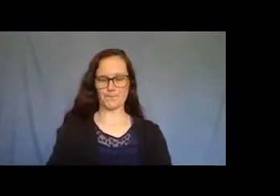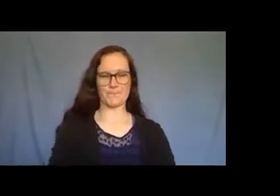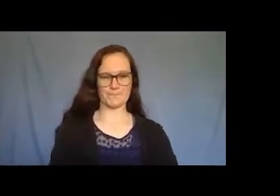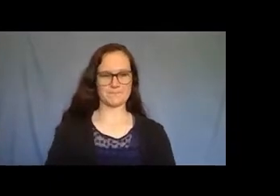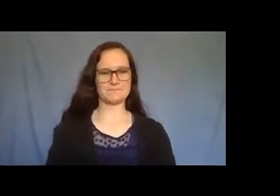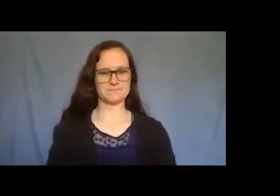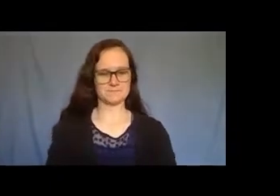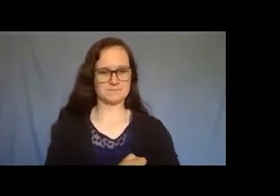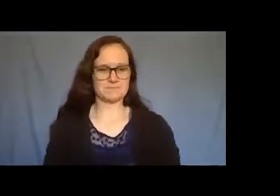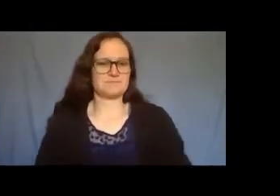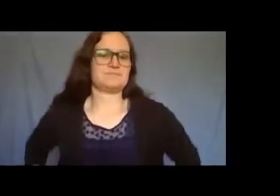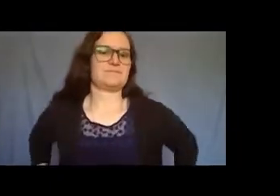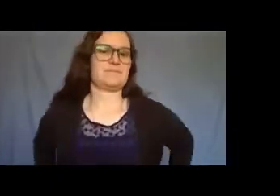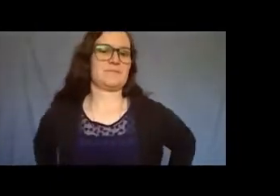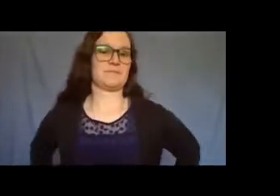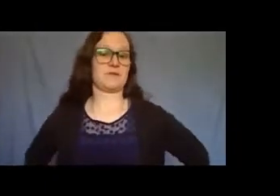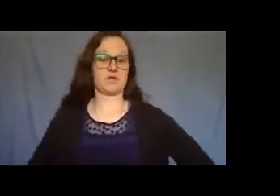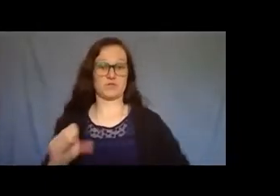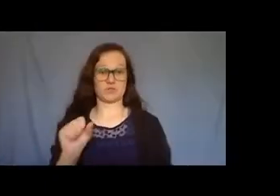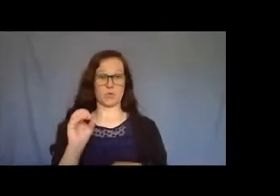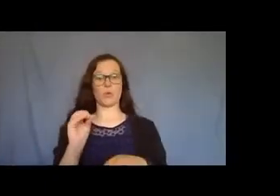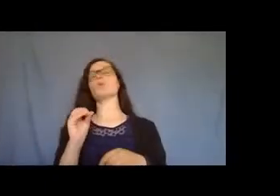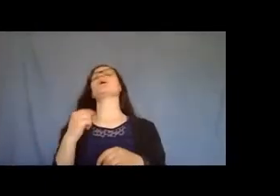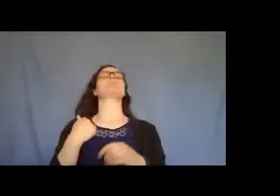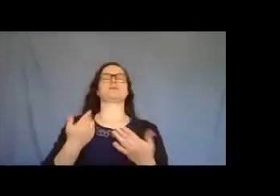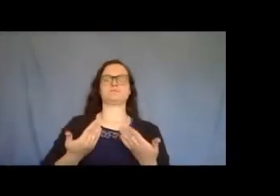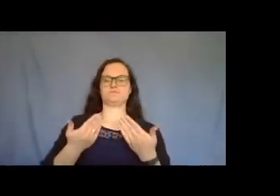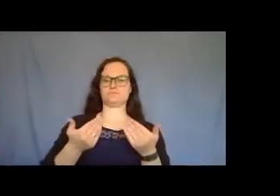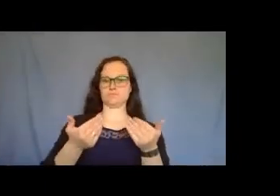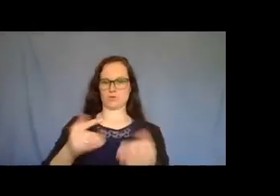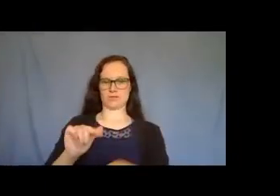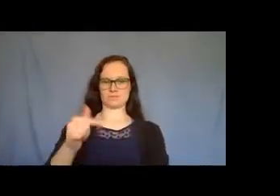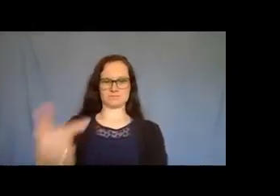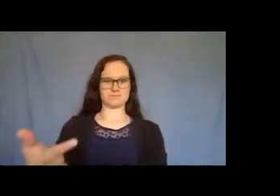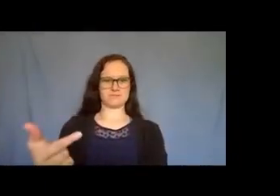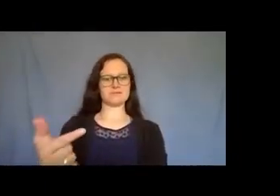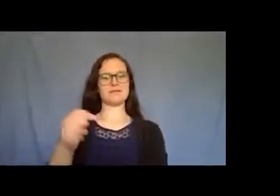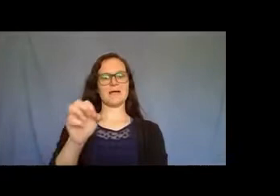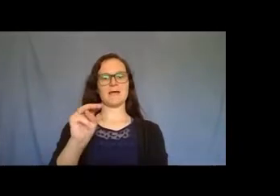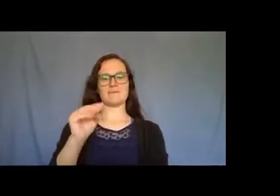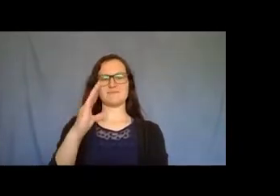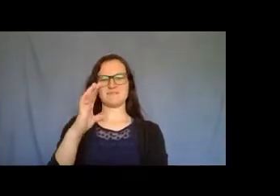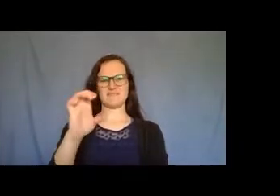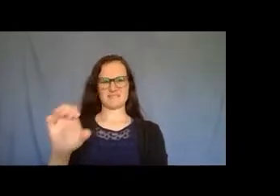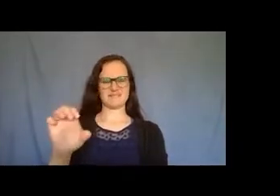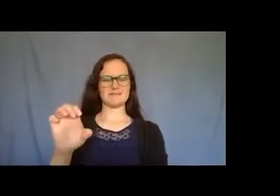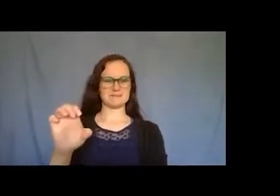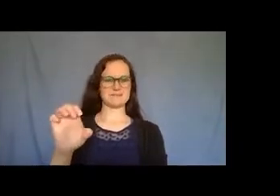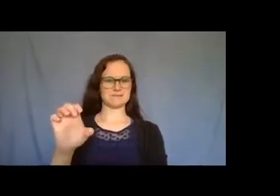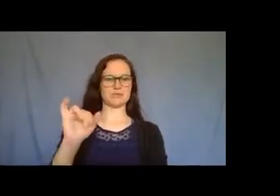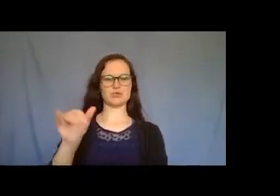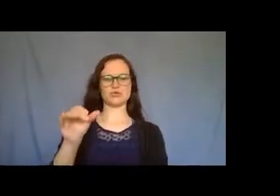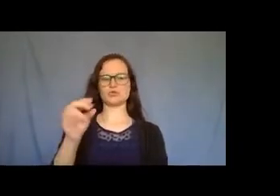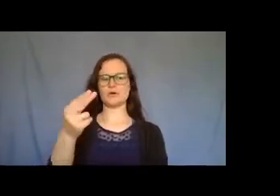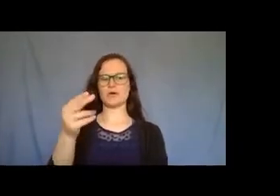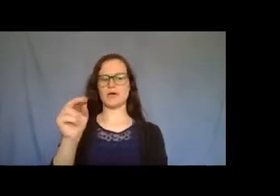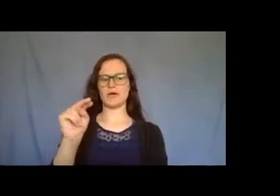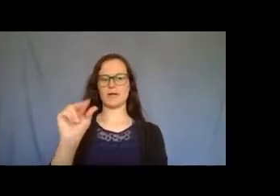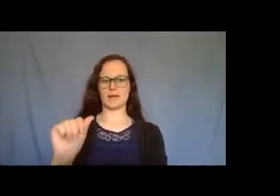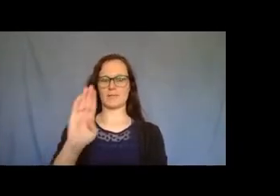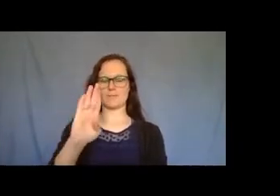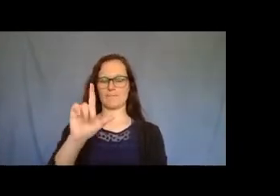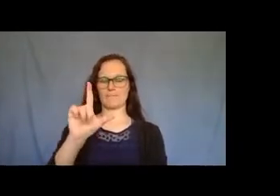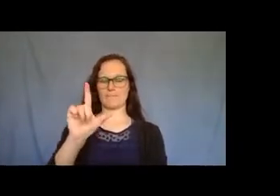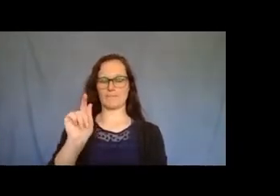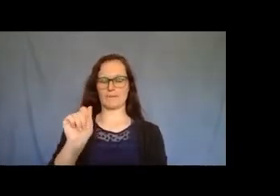With that, I'd like to turn things over today to our MC for this day's session, Johanna Blake.